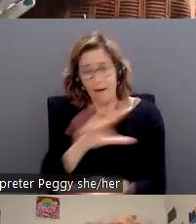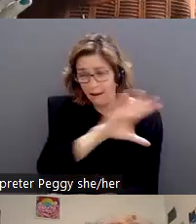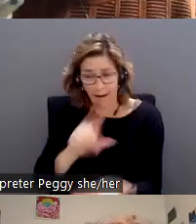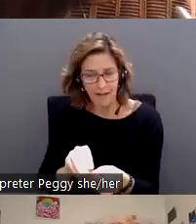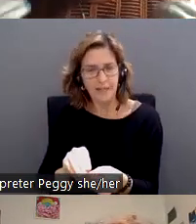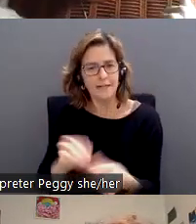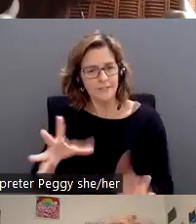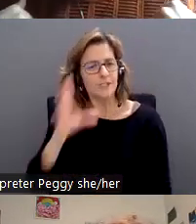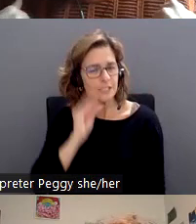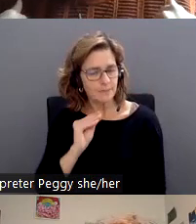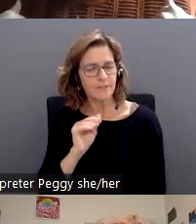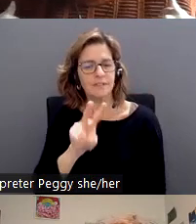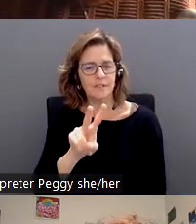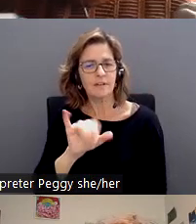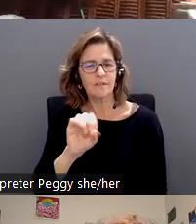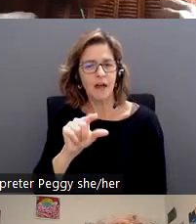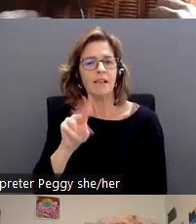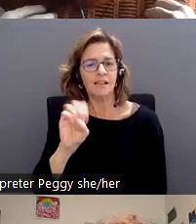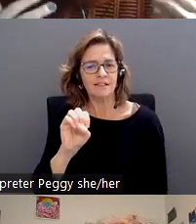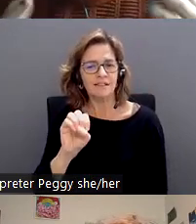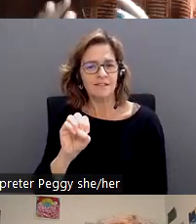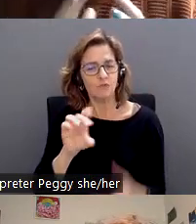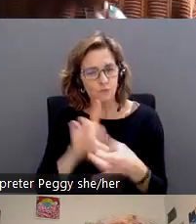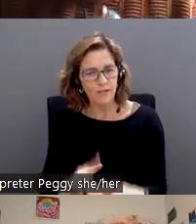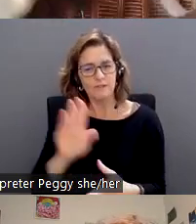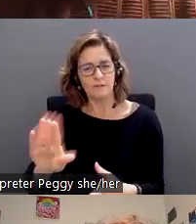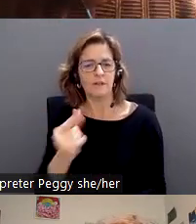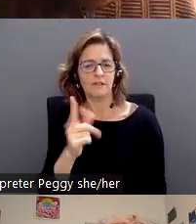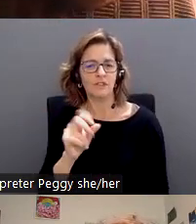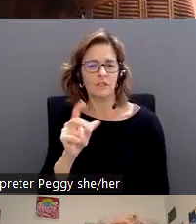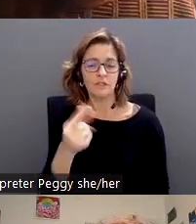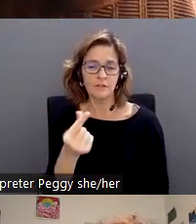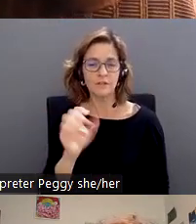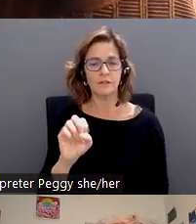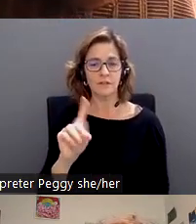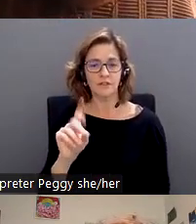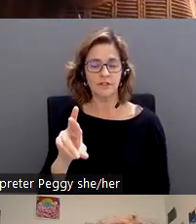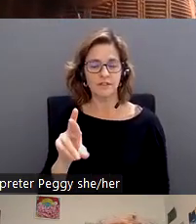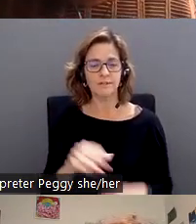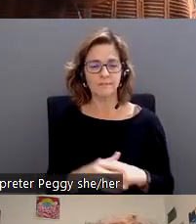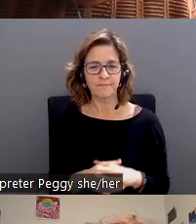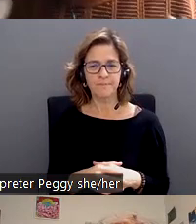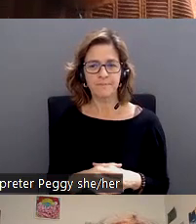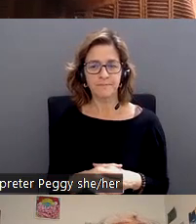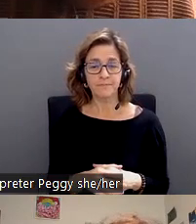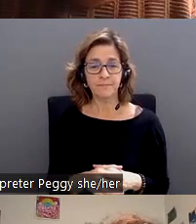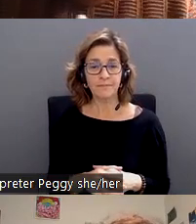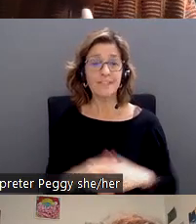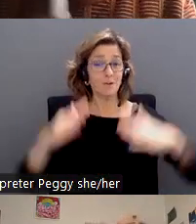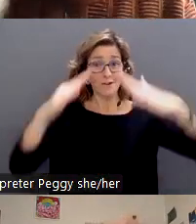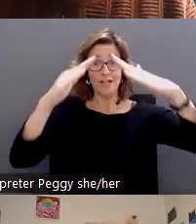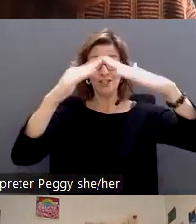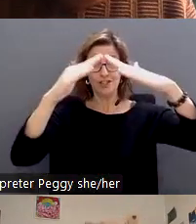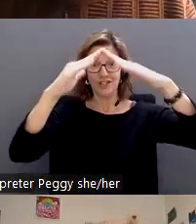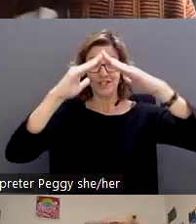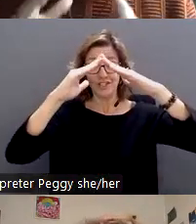really, in terms of our shelter, we see a very expansive form of gender-based violence in terms